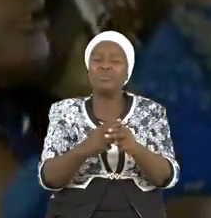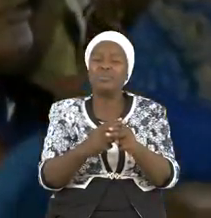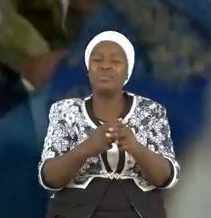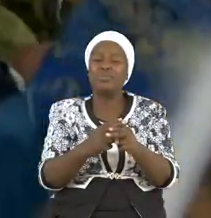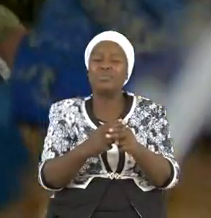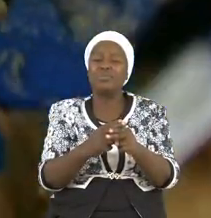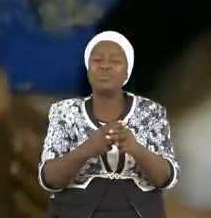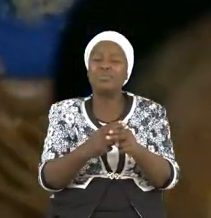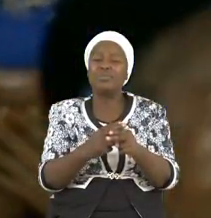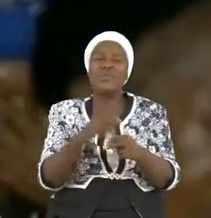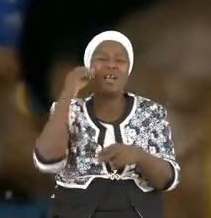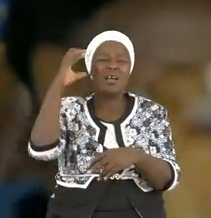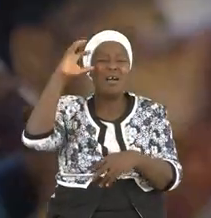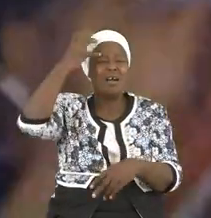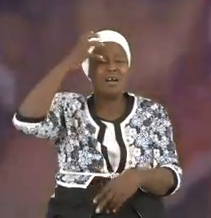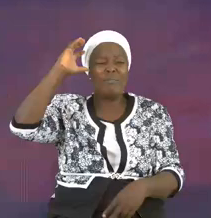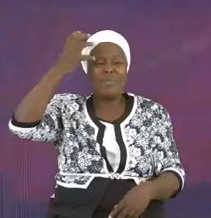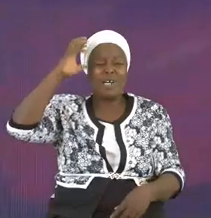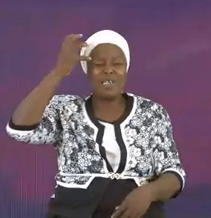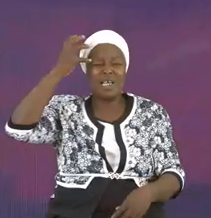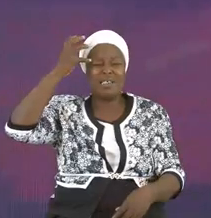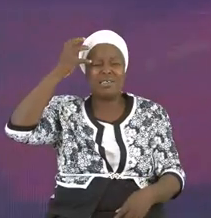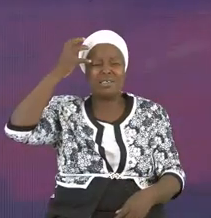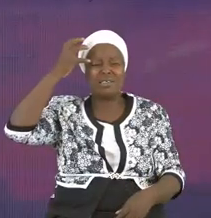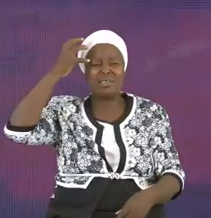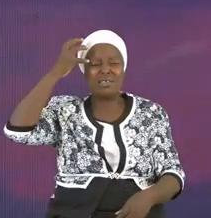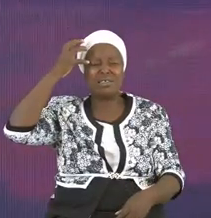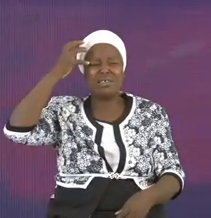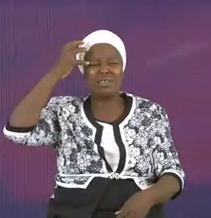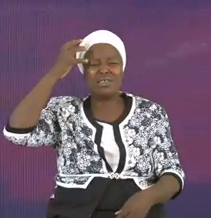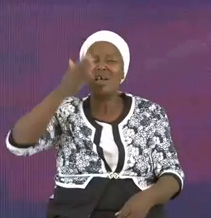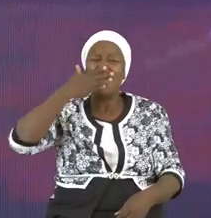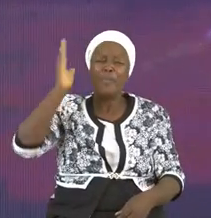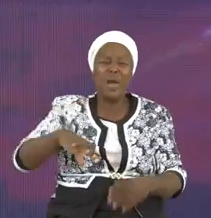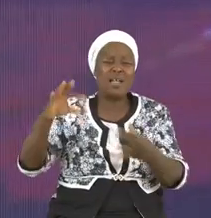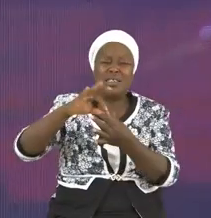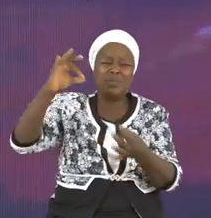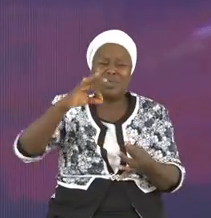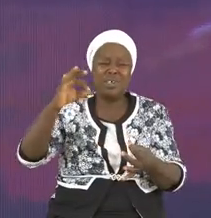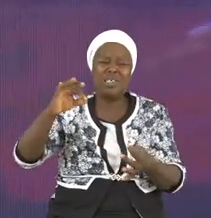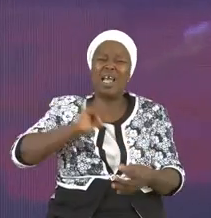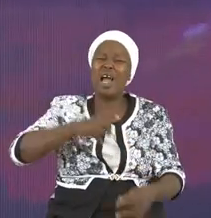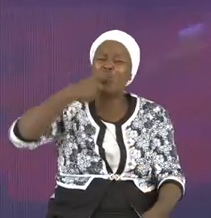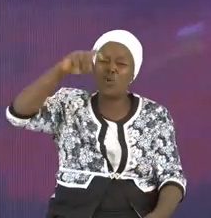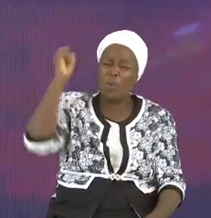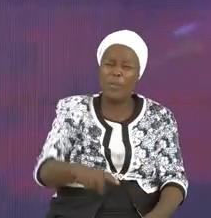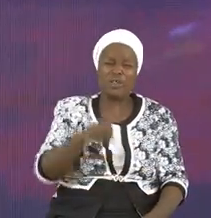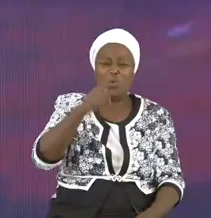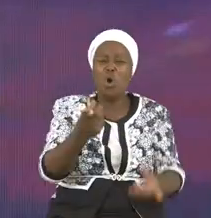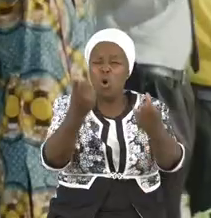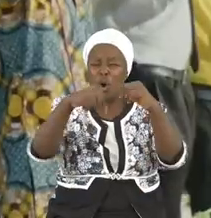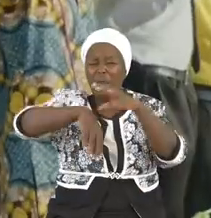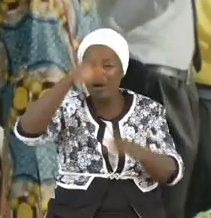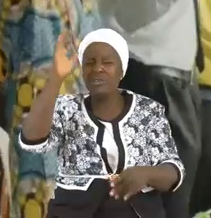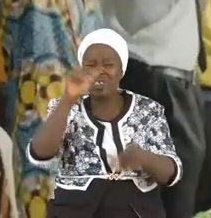Insanity, madness, evil spirit, I command you, come out in